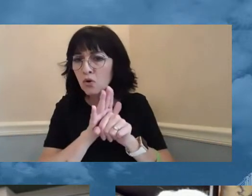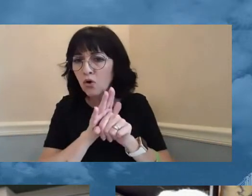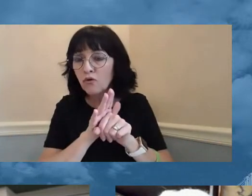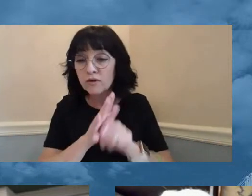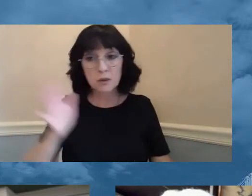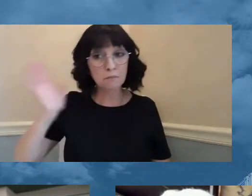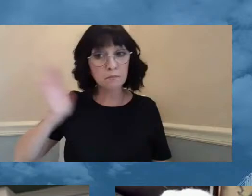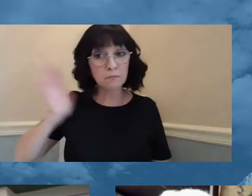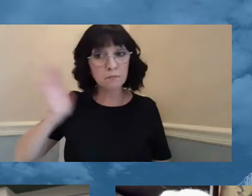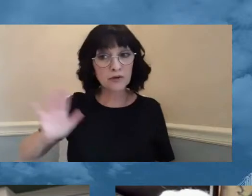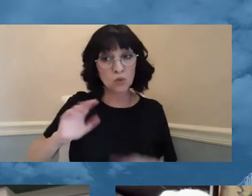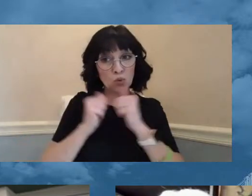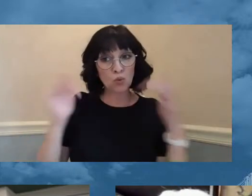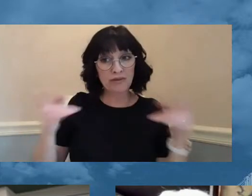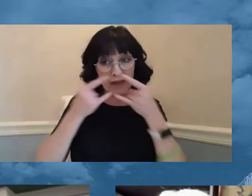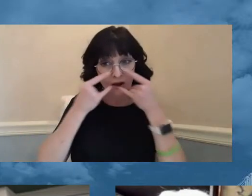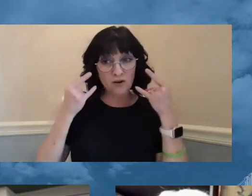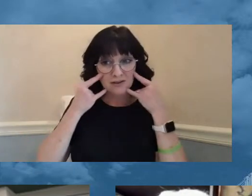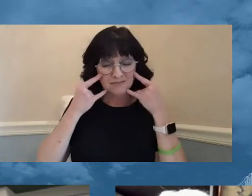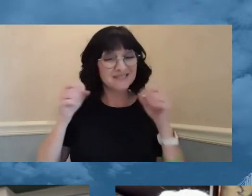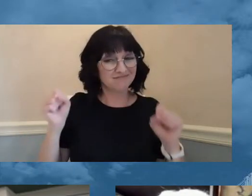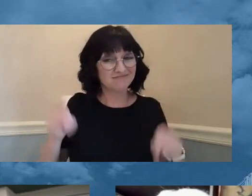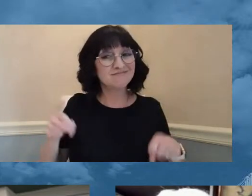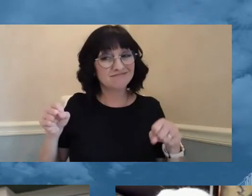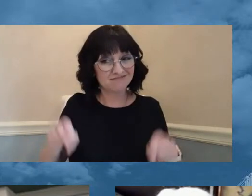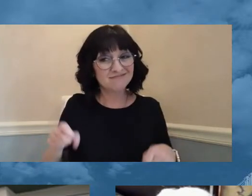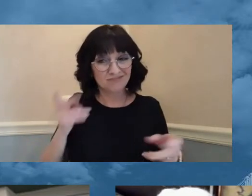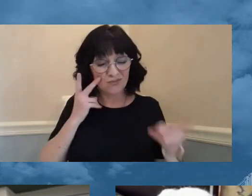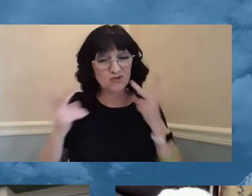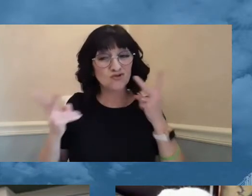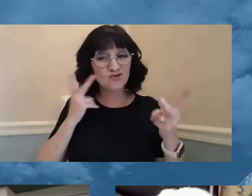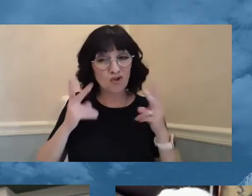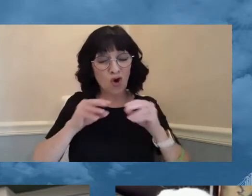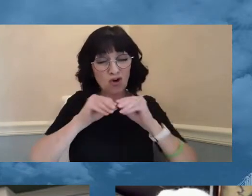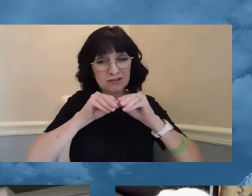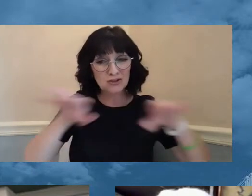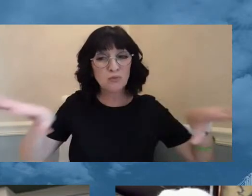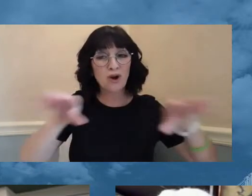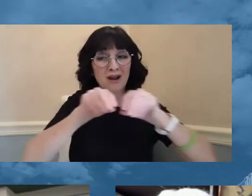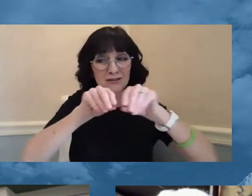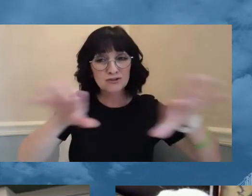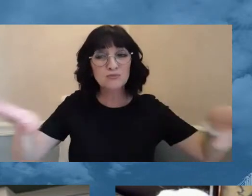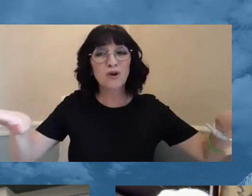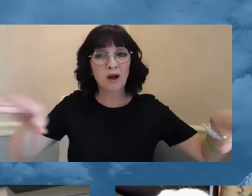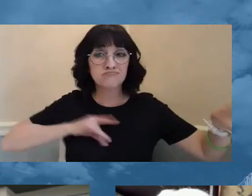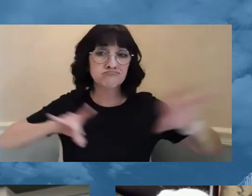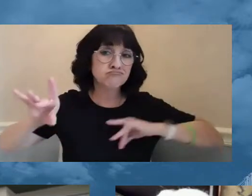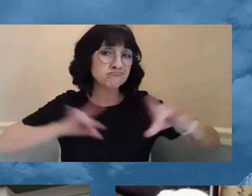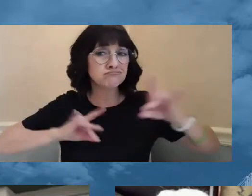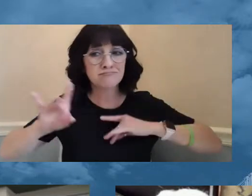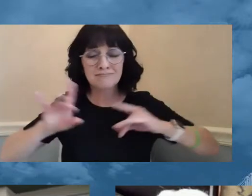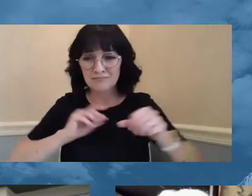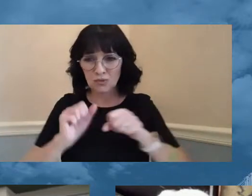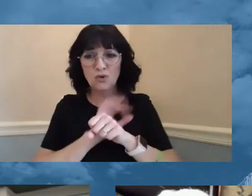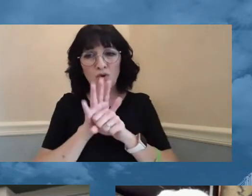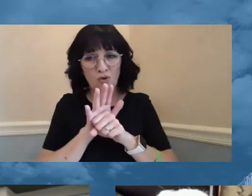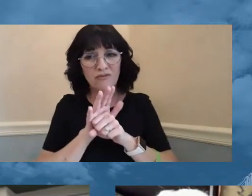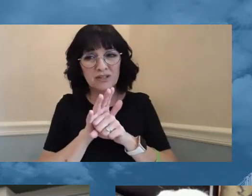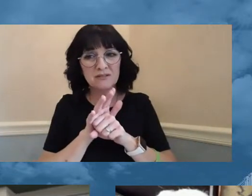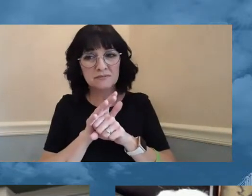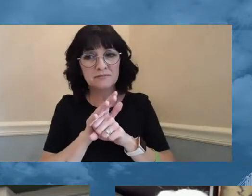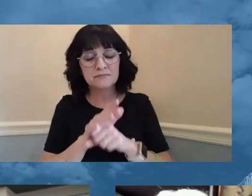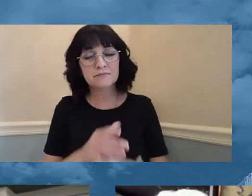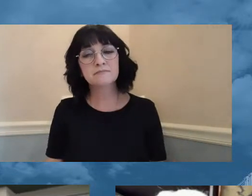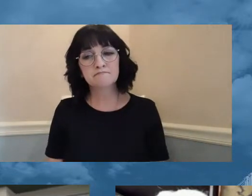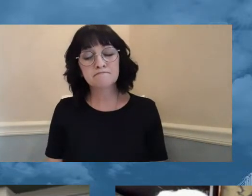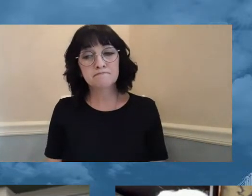gyms are unfortunately one of the riskier places because they are indoors because of the exertion. And we did just make a